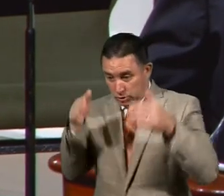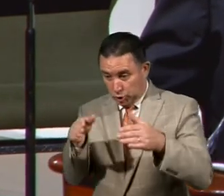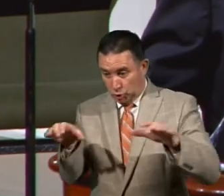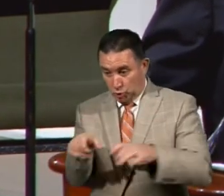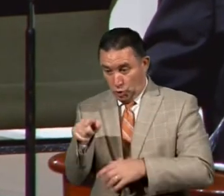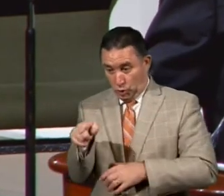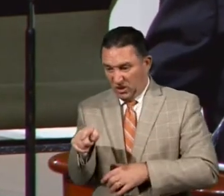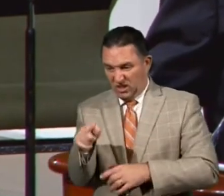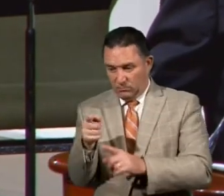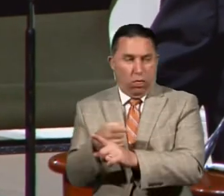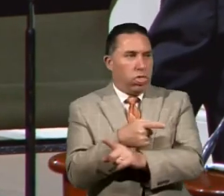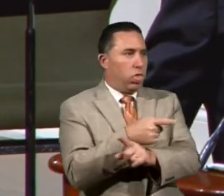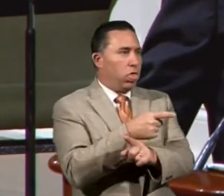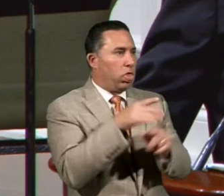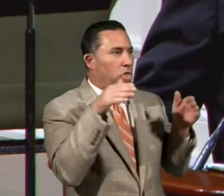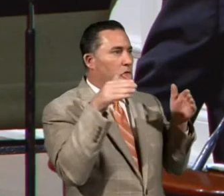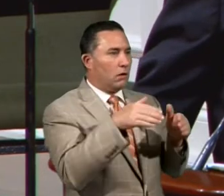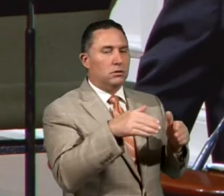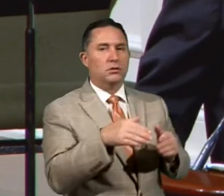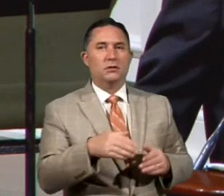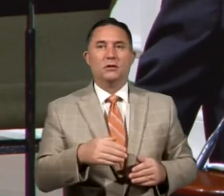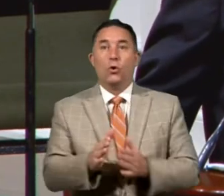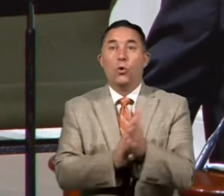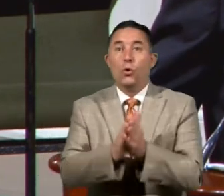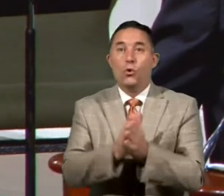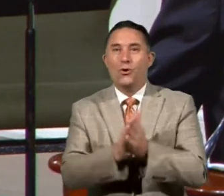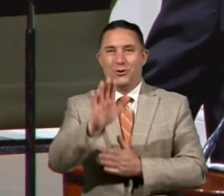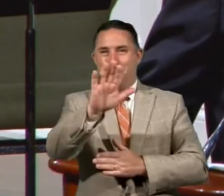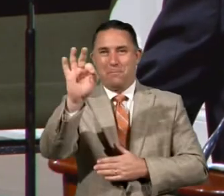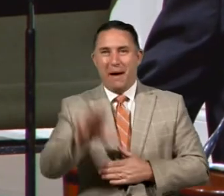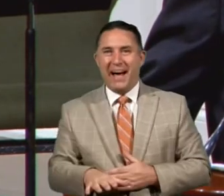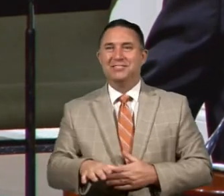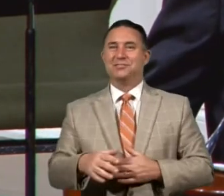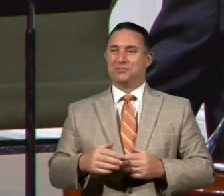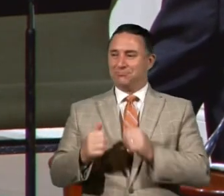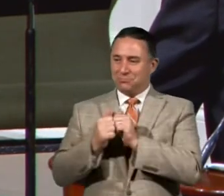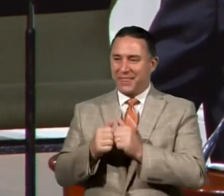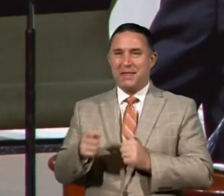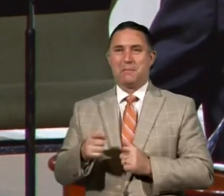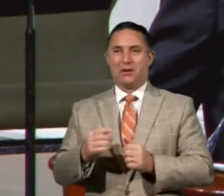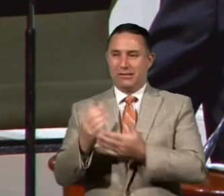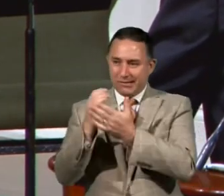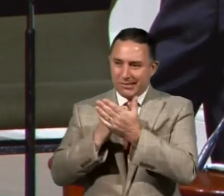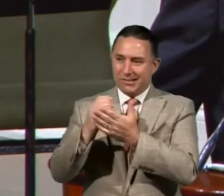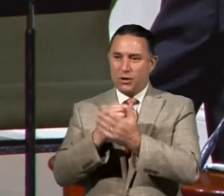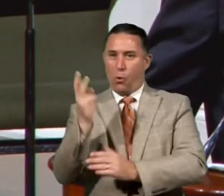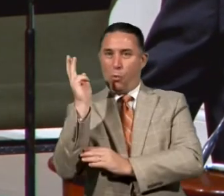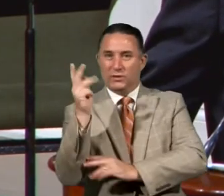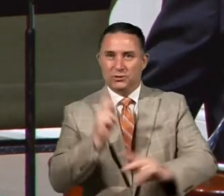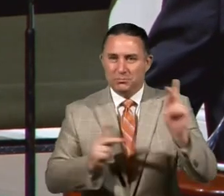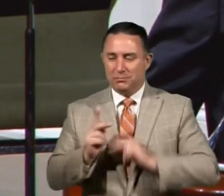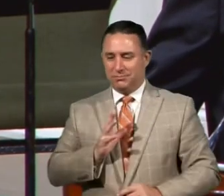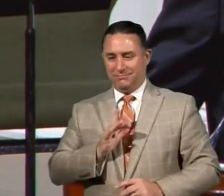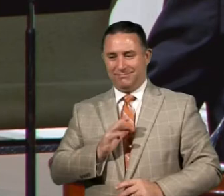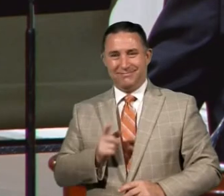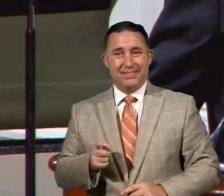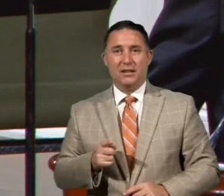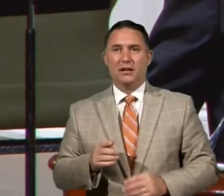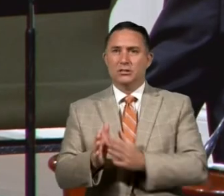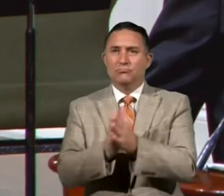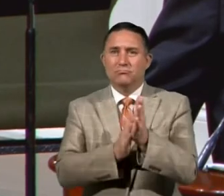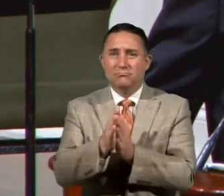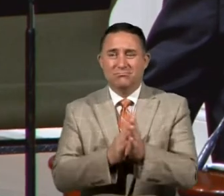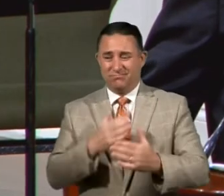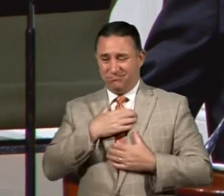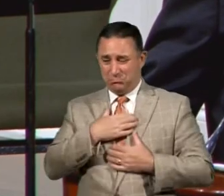doing. I love the passion of your pastor. I love being with him. I love watching him witness to people. I love the